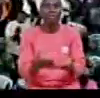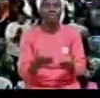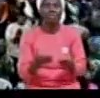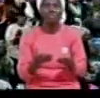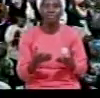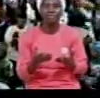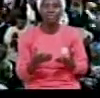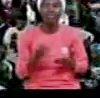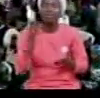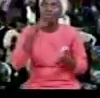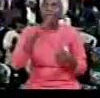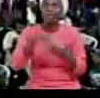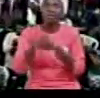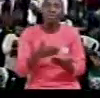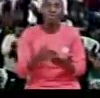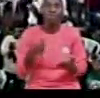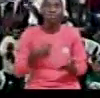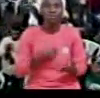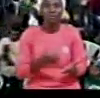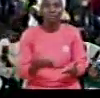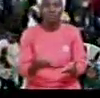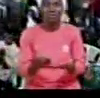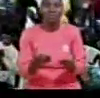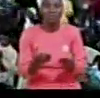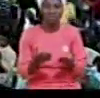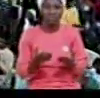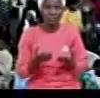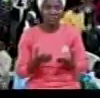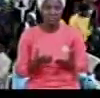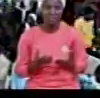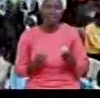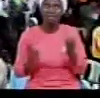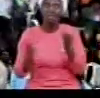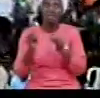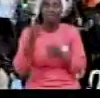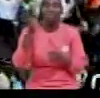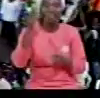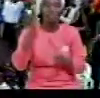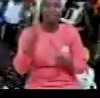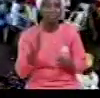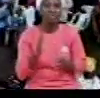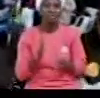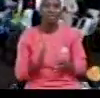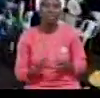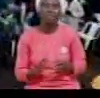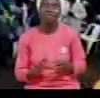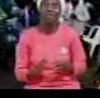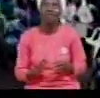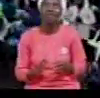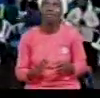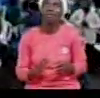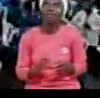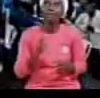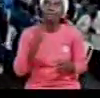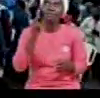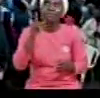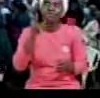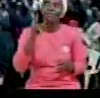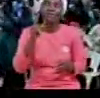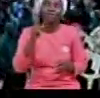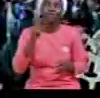want. You're all we want. Oh God. What you want is what we